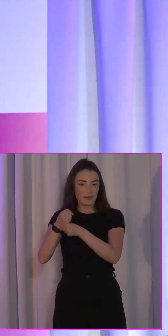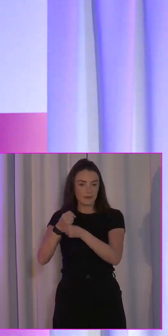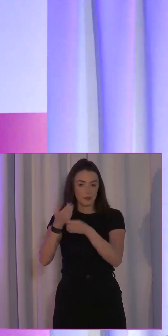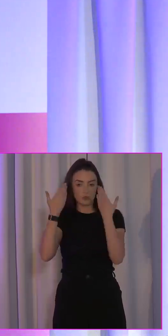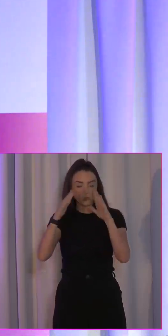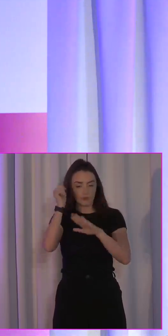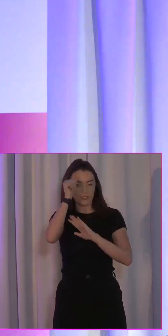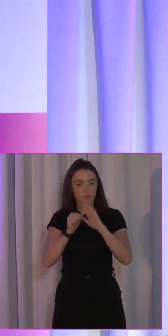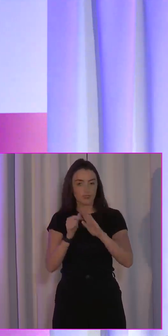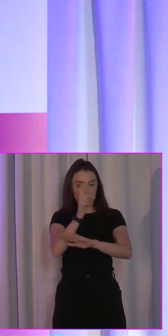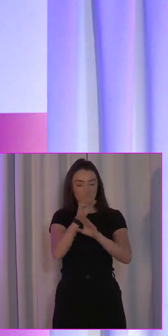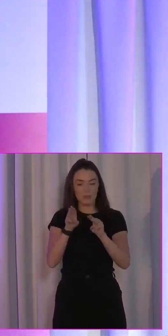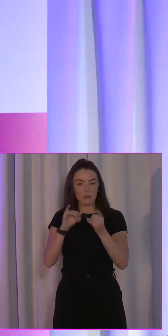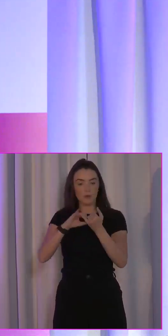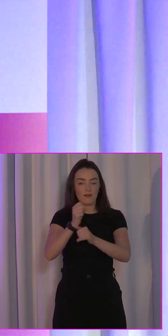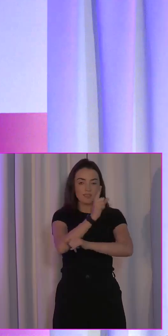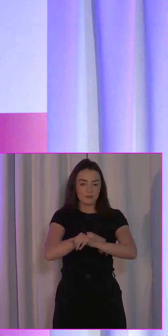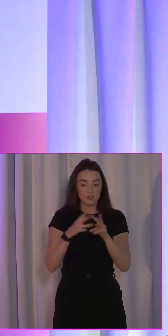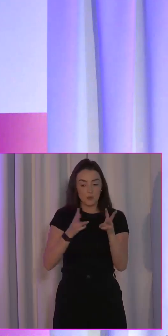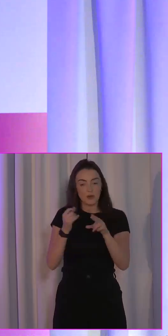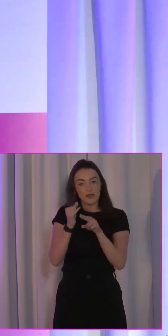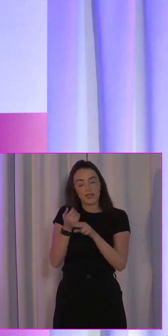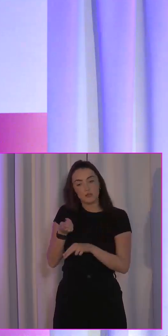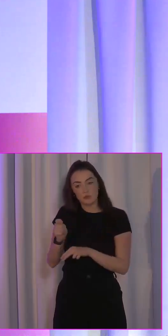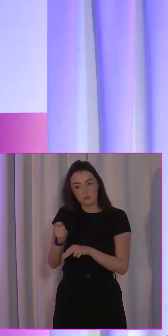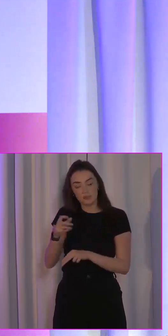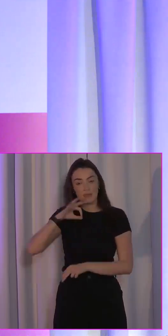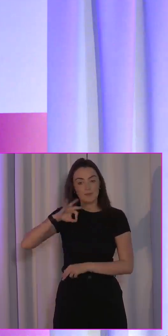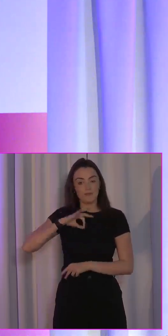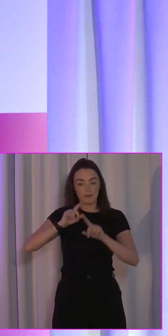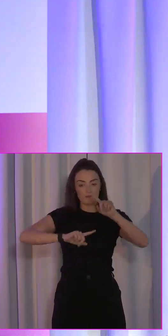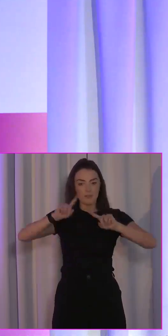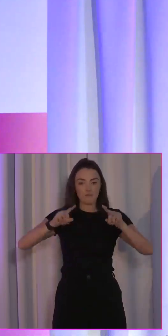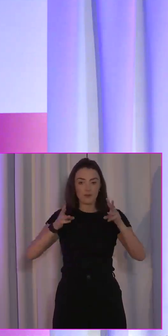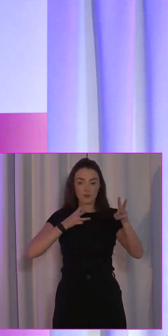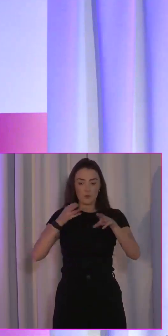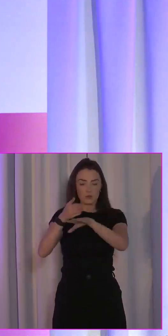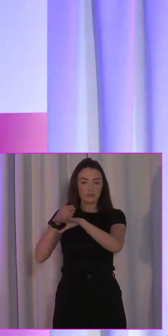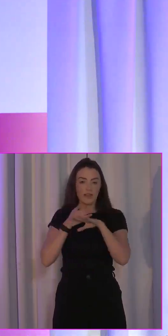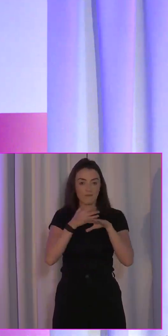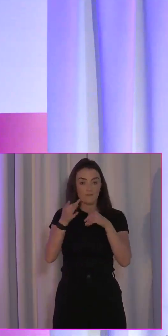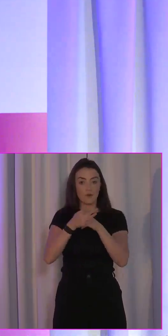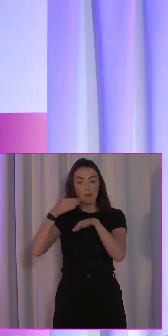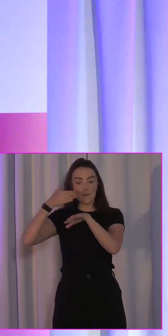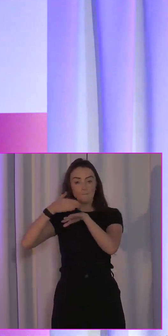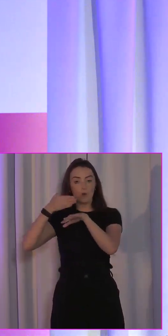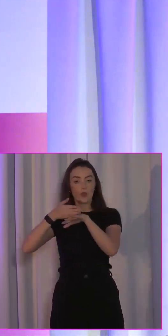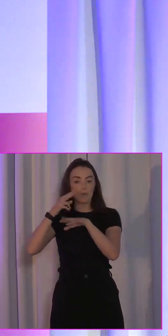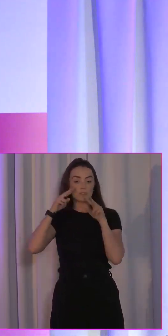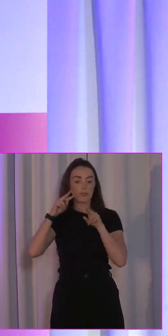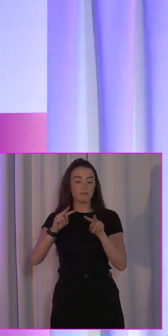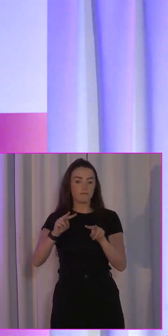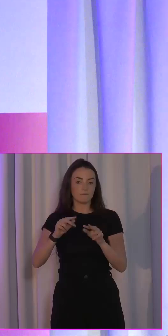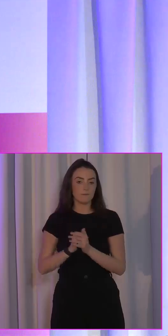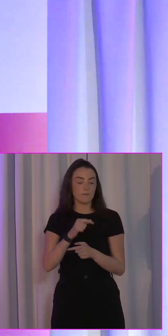with disabilities working in tourism and the benefits of a diverse workforce from the perspective of an employer. Our digital team